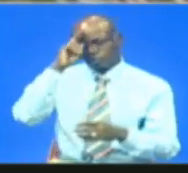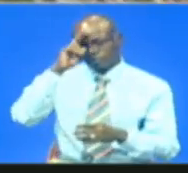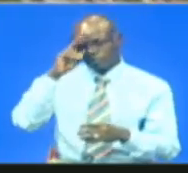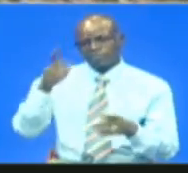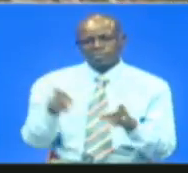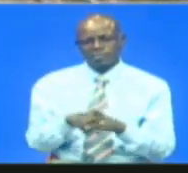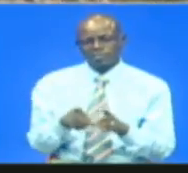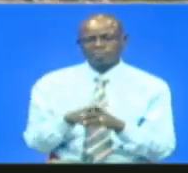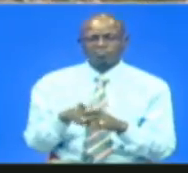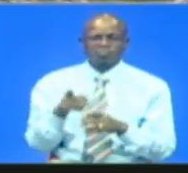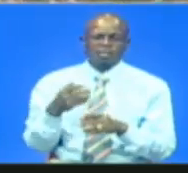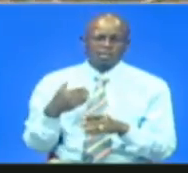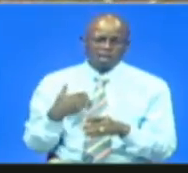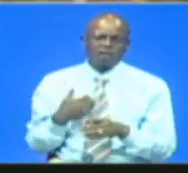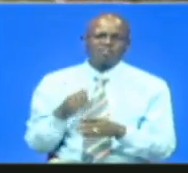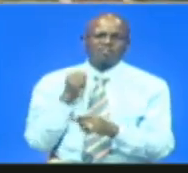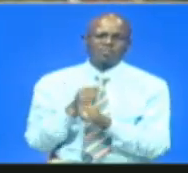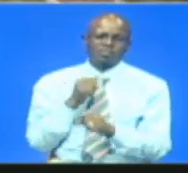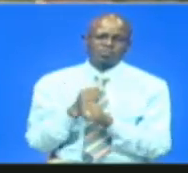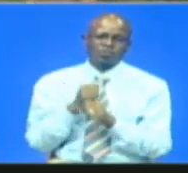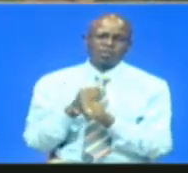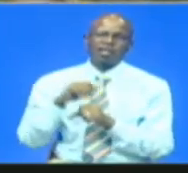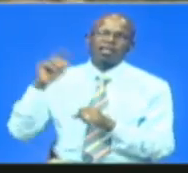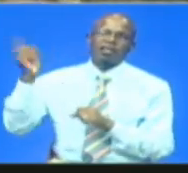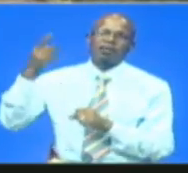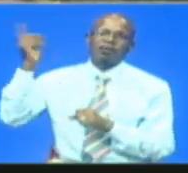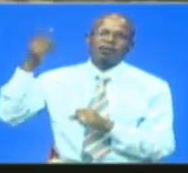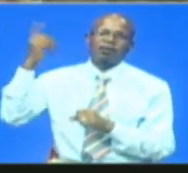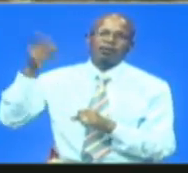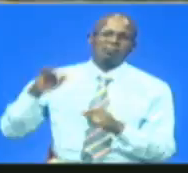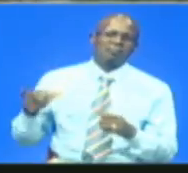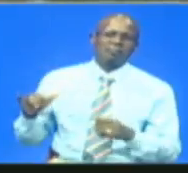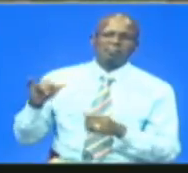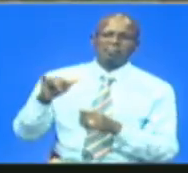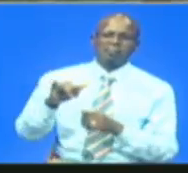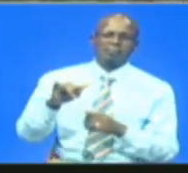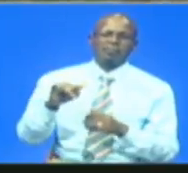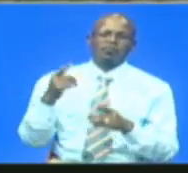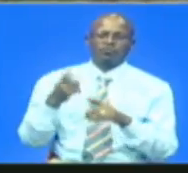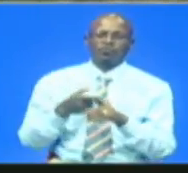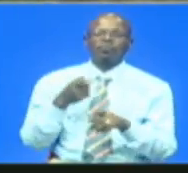functional aircrafts from 3 in 2013 to 11 at the moment.